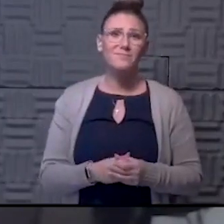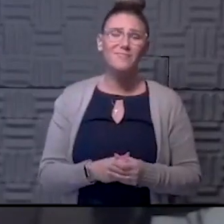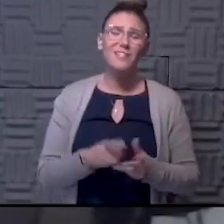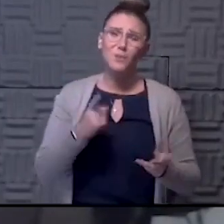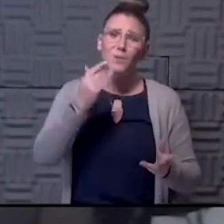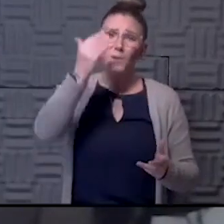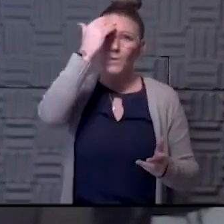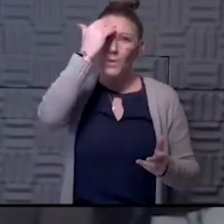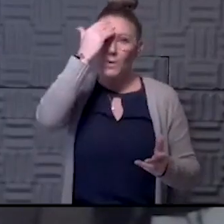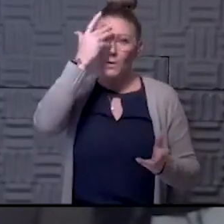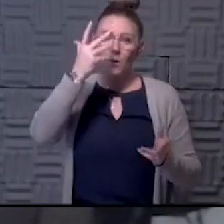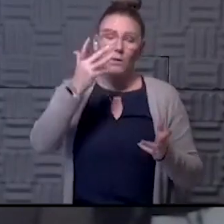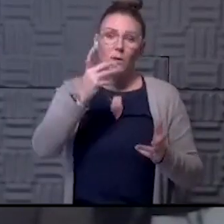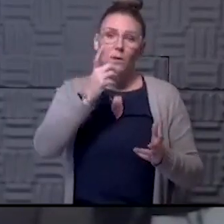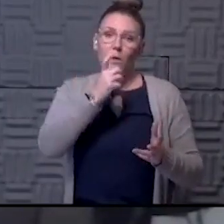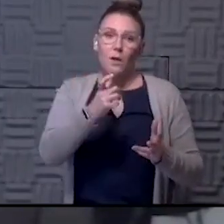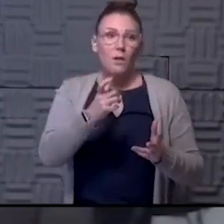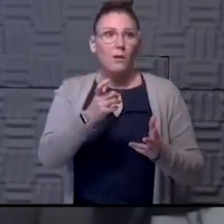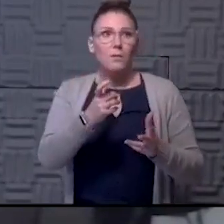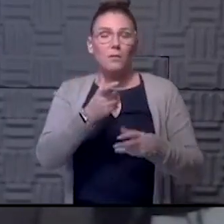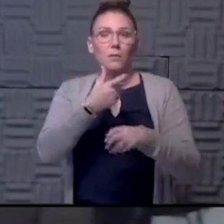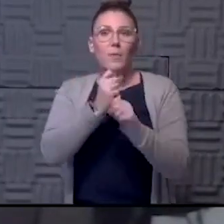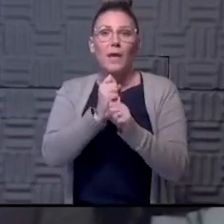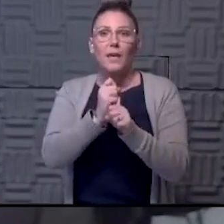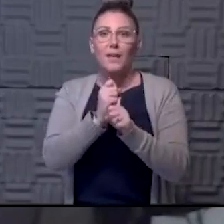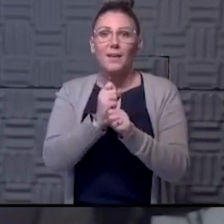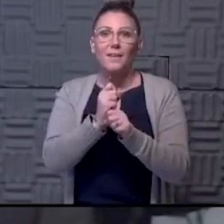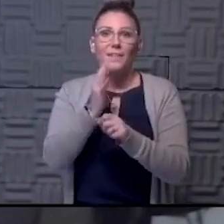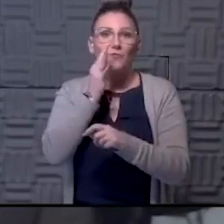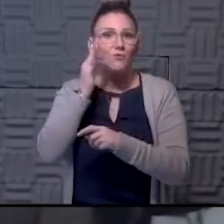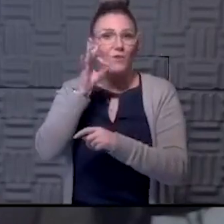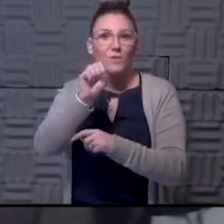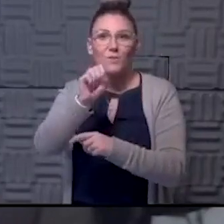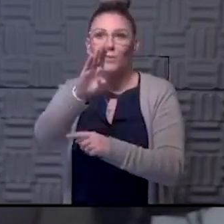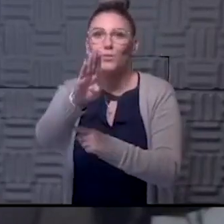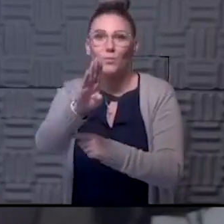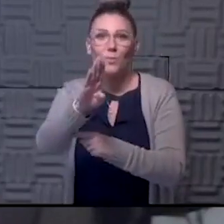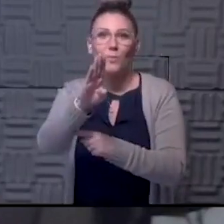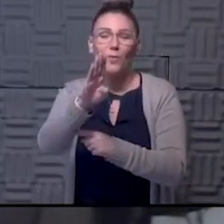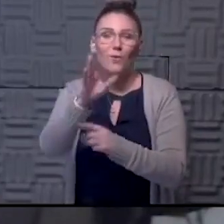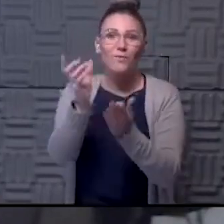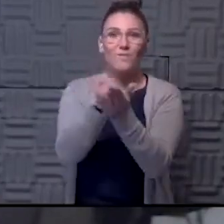the Chiefs Super Bowl victory in the future an excuse to